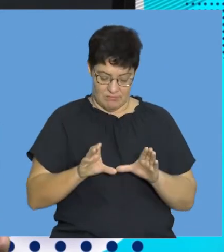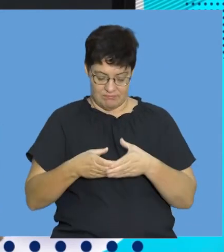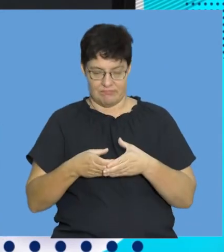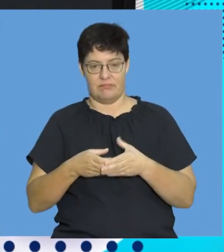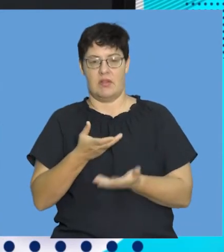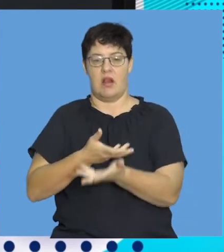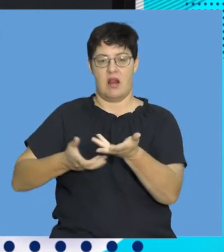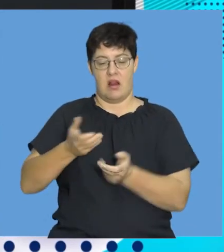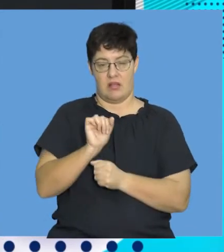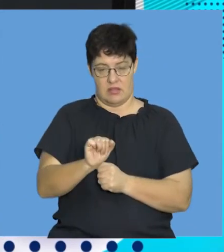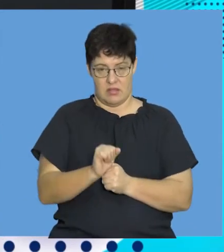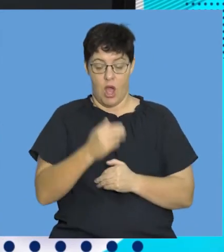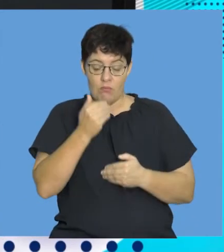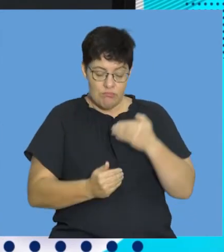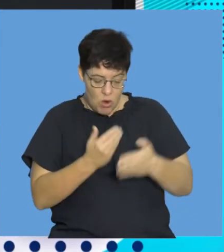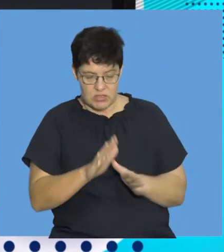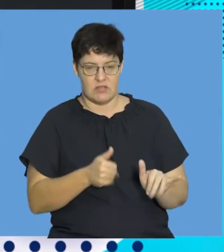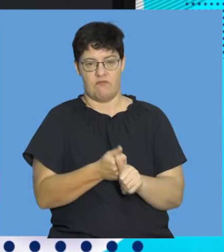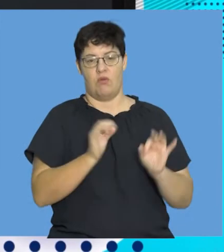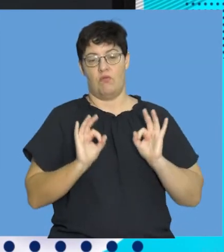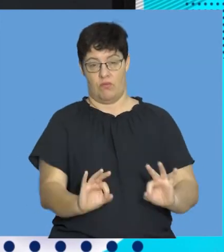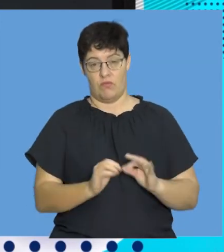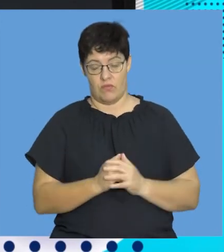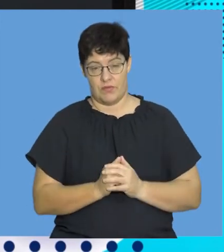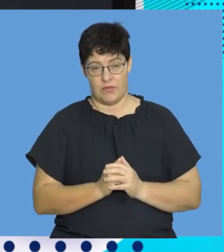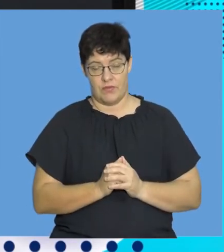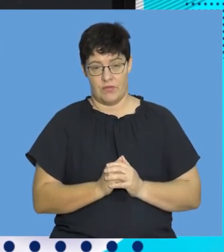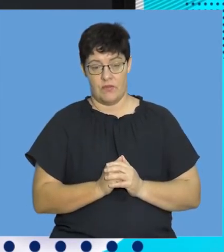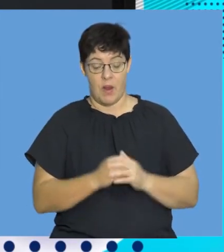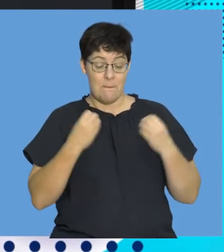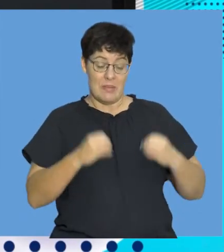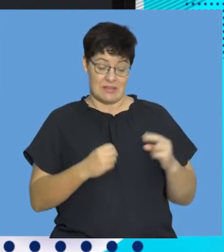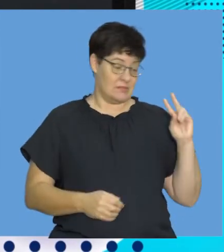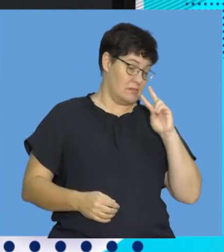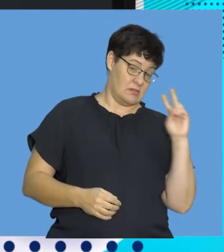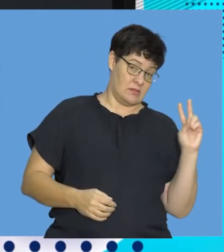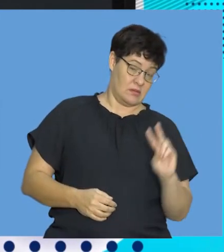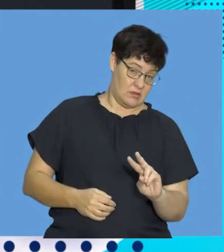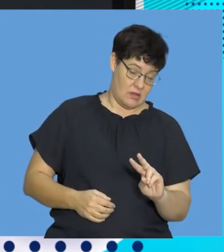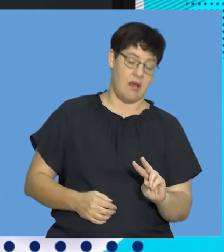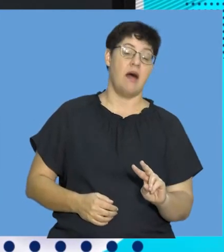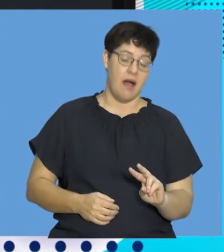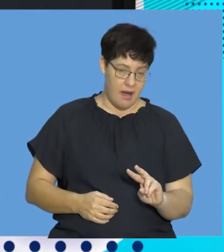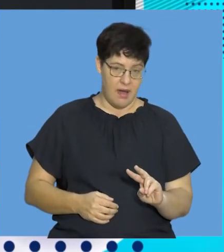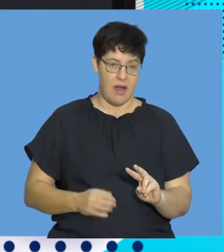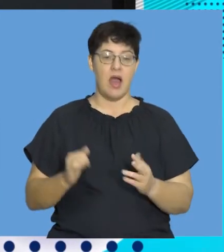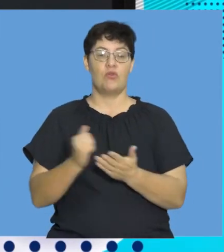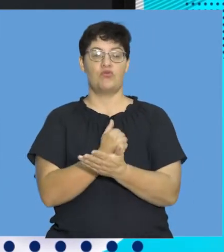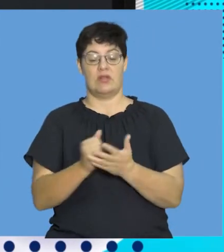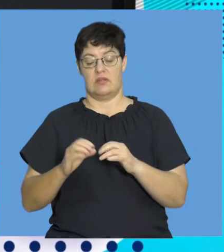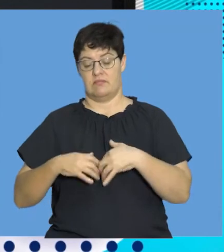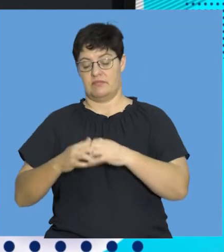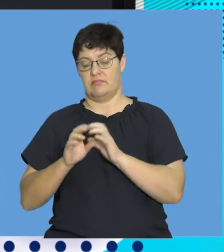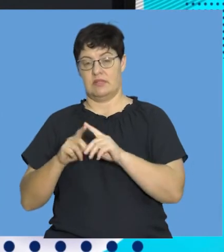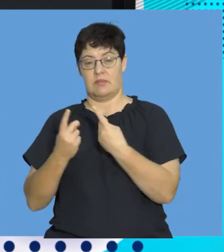care of and all the procedures are taken care of. So obviously, from a business perspective, you're now establishing a credit